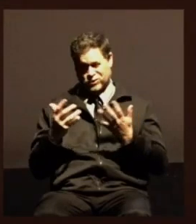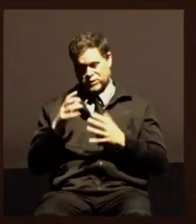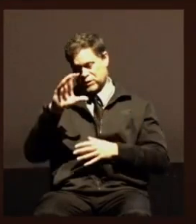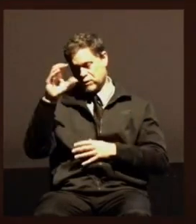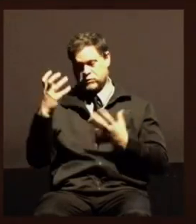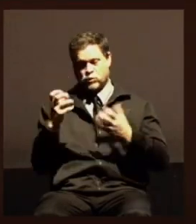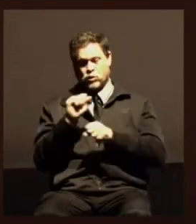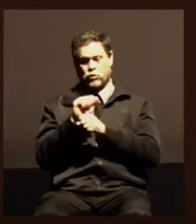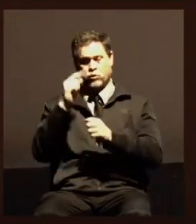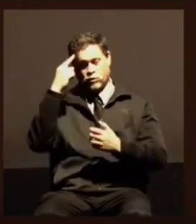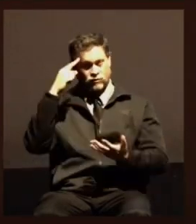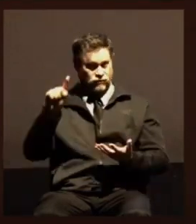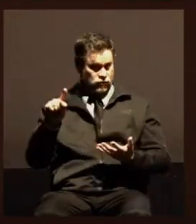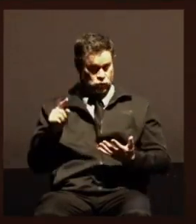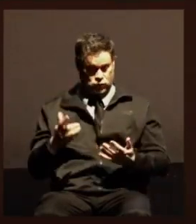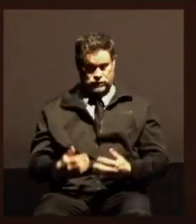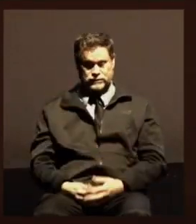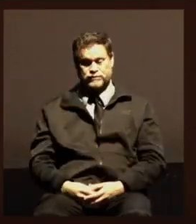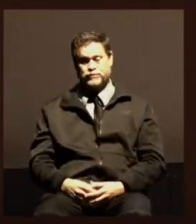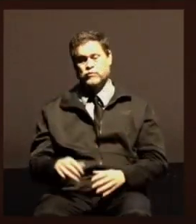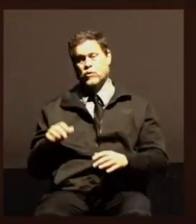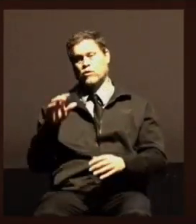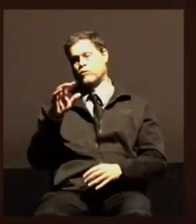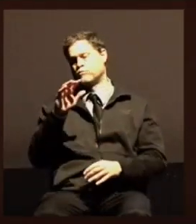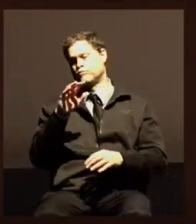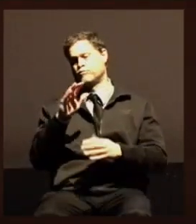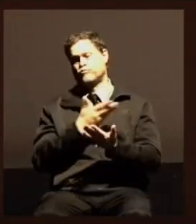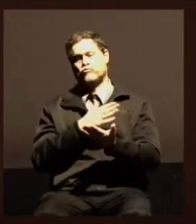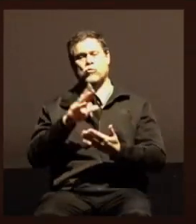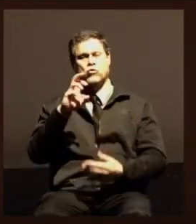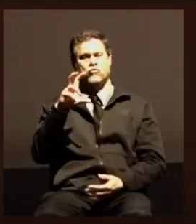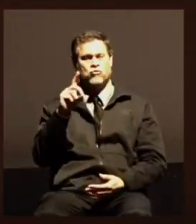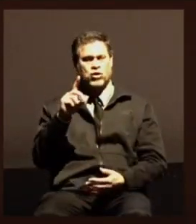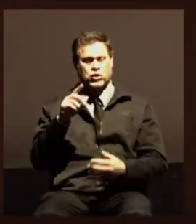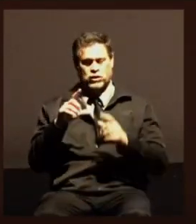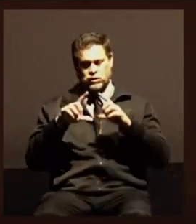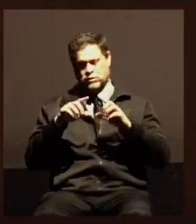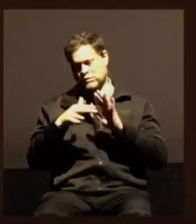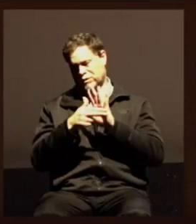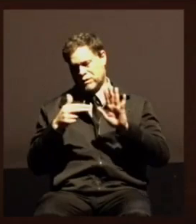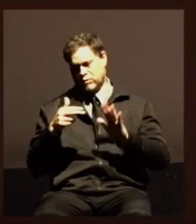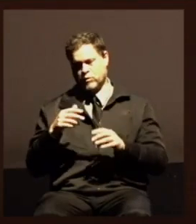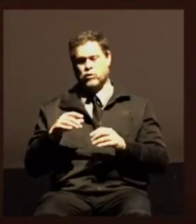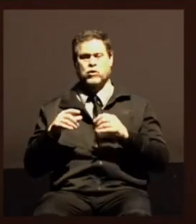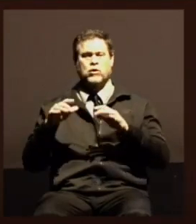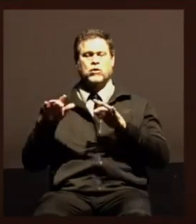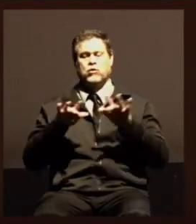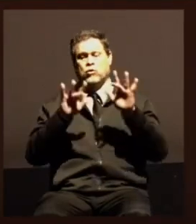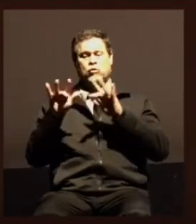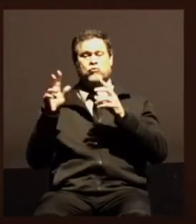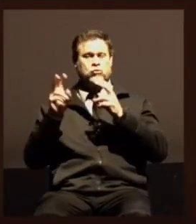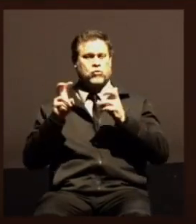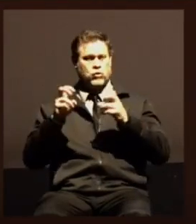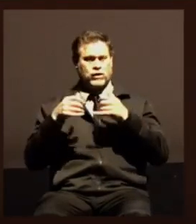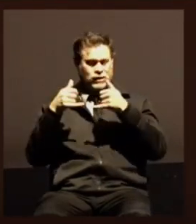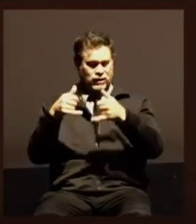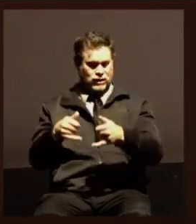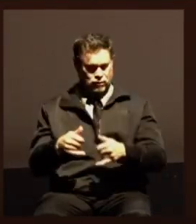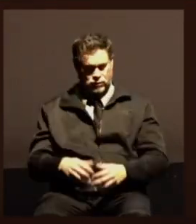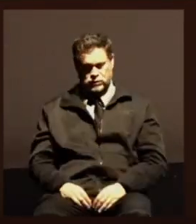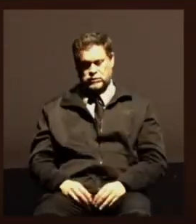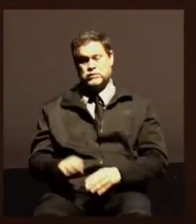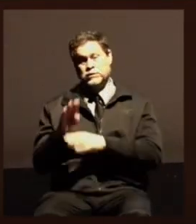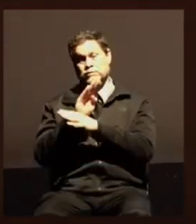do I want to work for? I wanted to work for a record label. I wanted to be associated with the Grammy Recording Academy, okay? And even if you're an entrepreneur, that